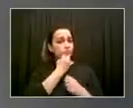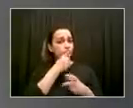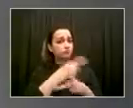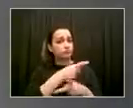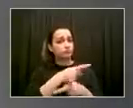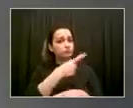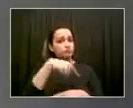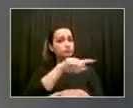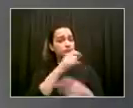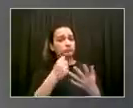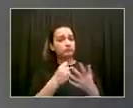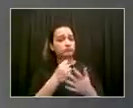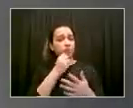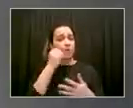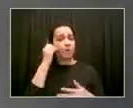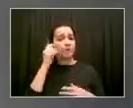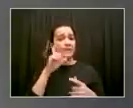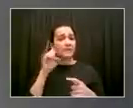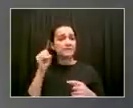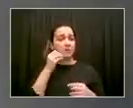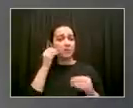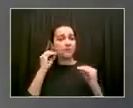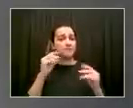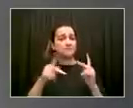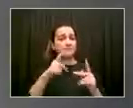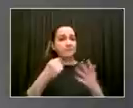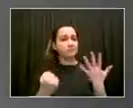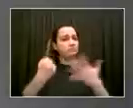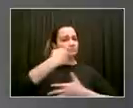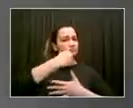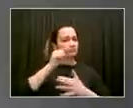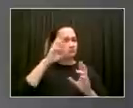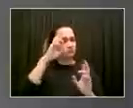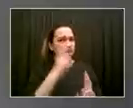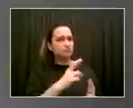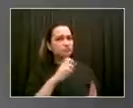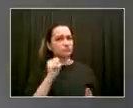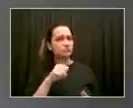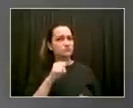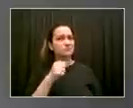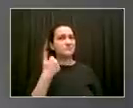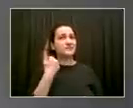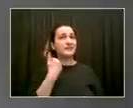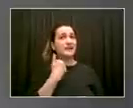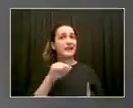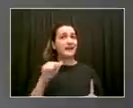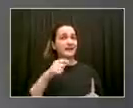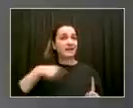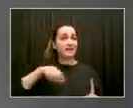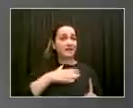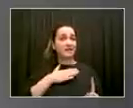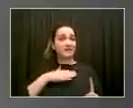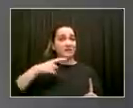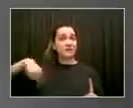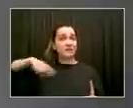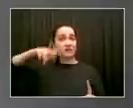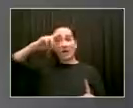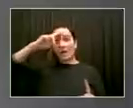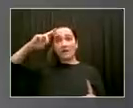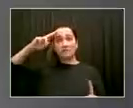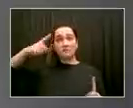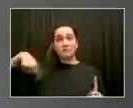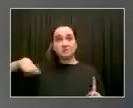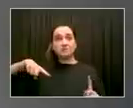facilities will connect patients who are homeless to safe haven beds. We have a great relationship with the